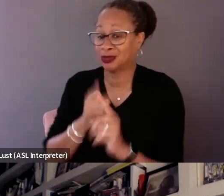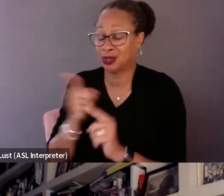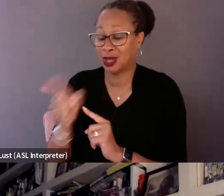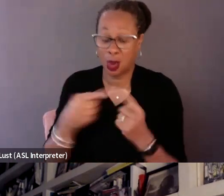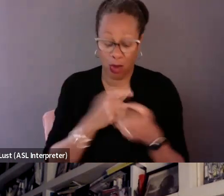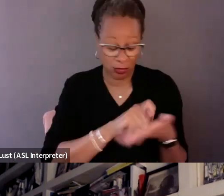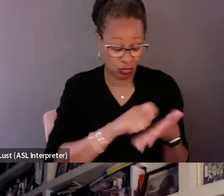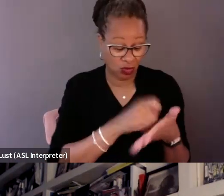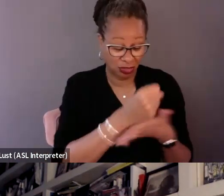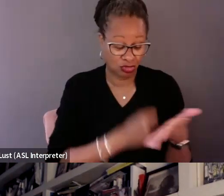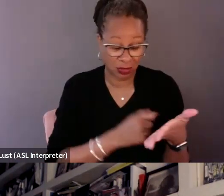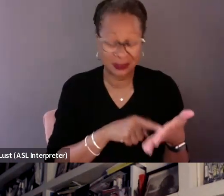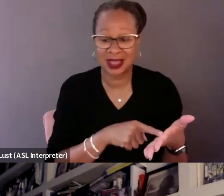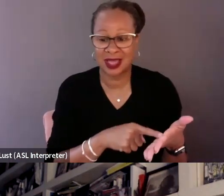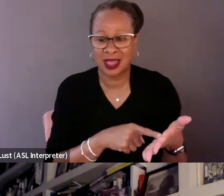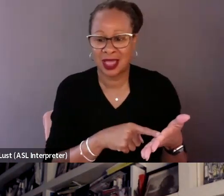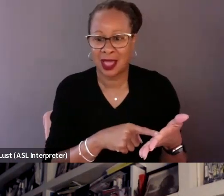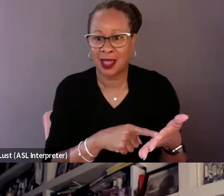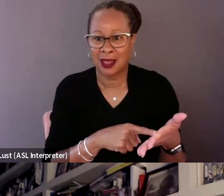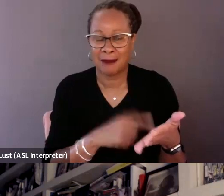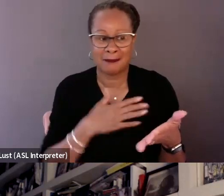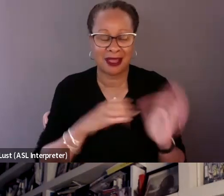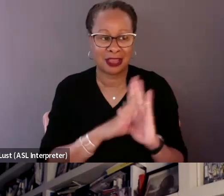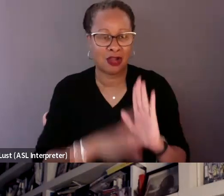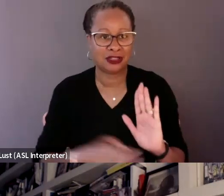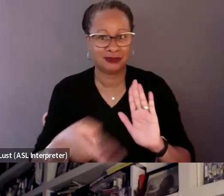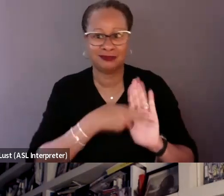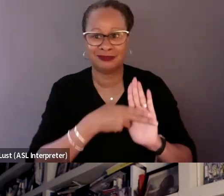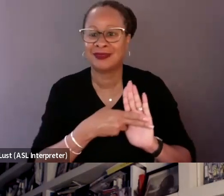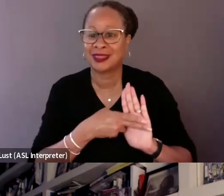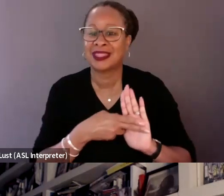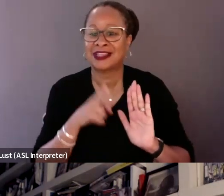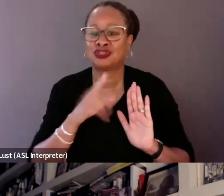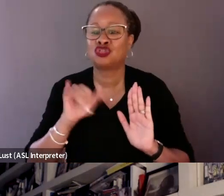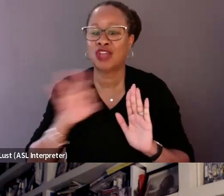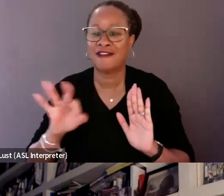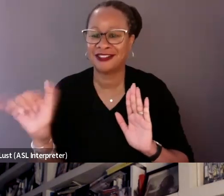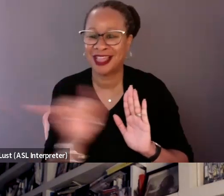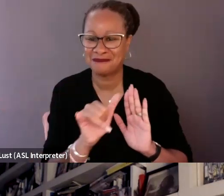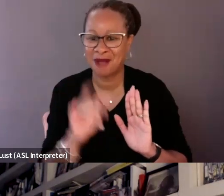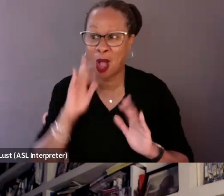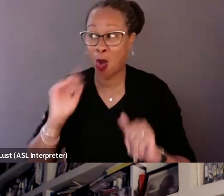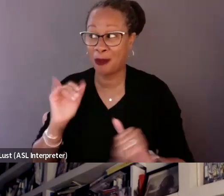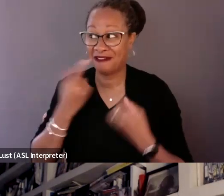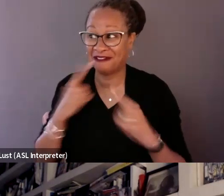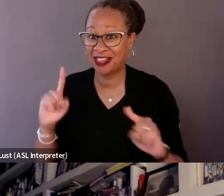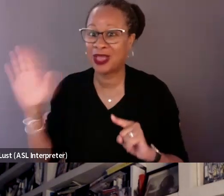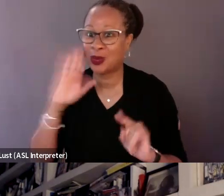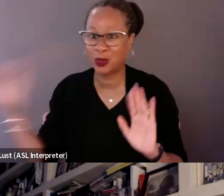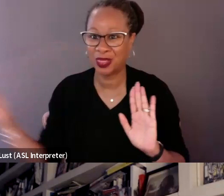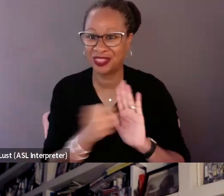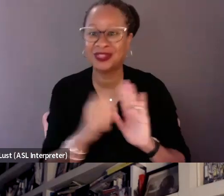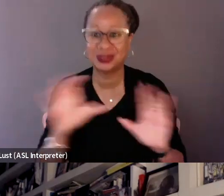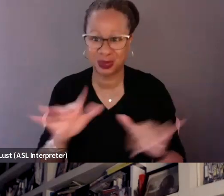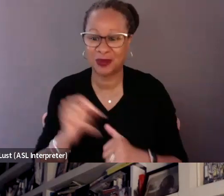writing the screenplay, I put my character the name of Jeff, no? Hoping that finally he was gonna do